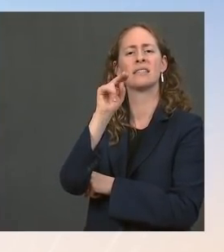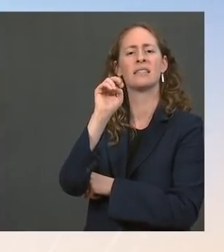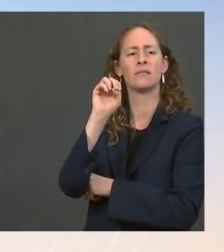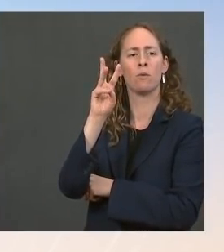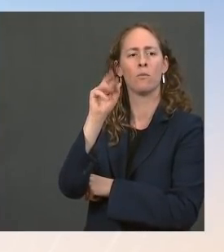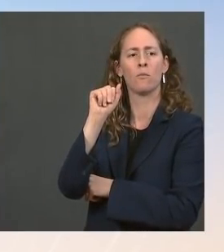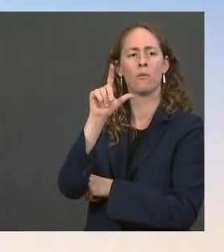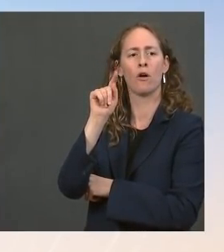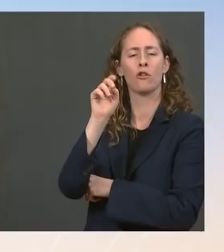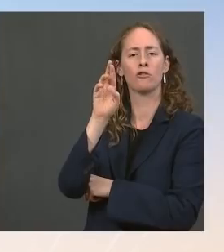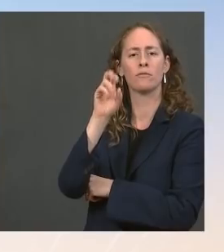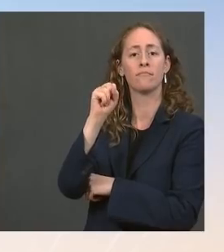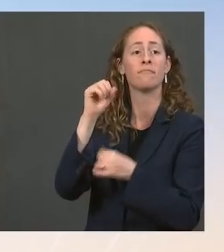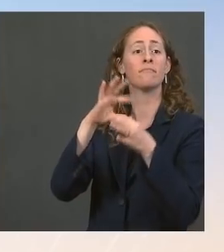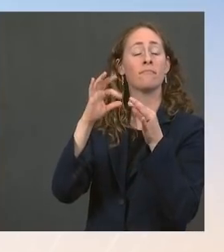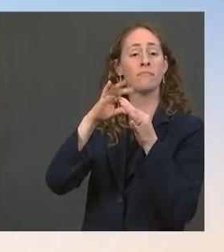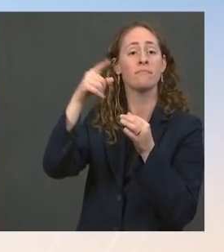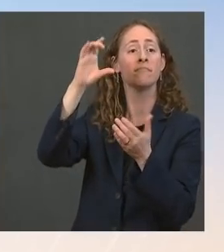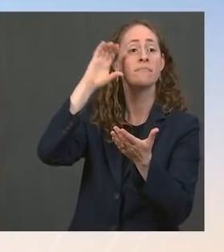this policy